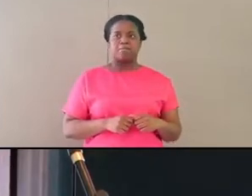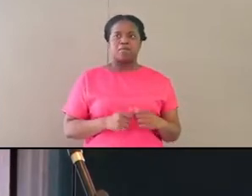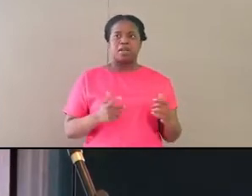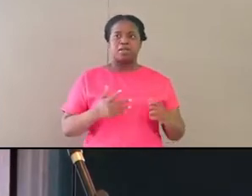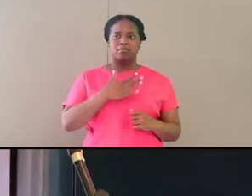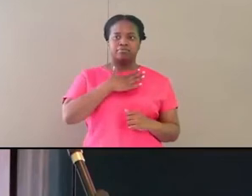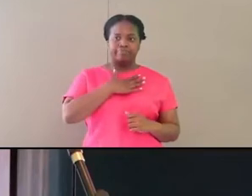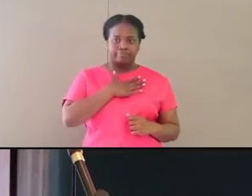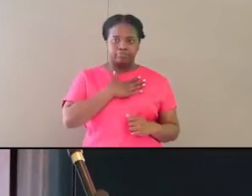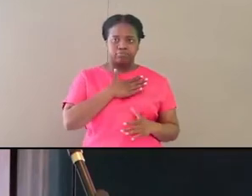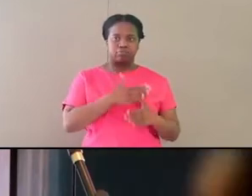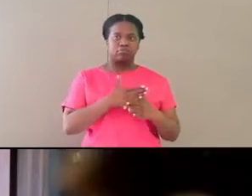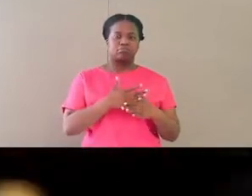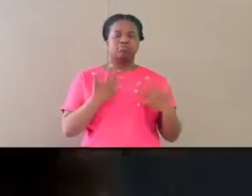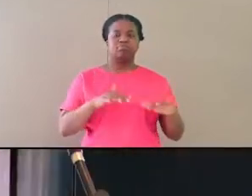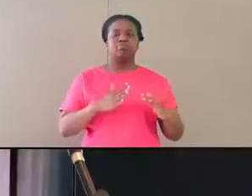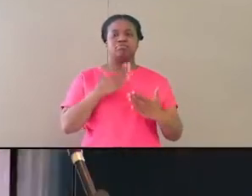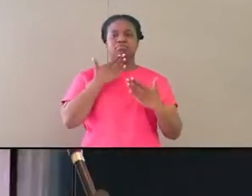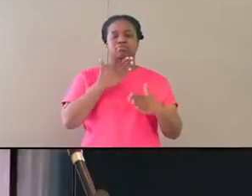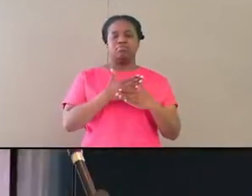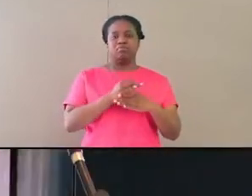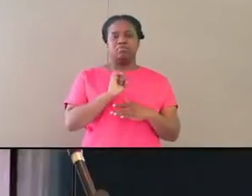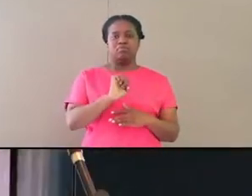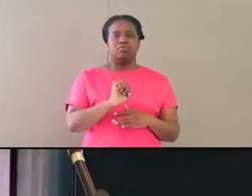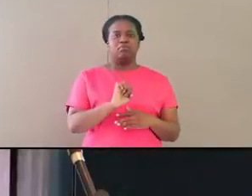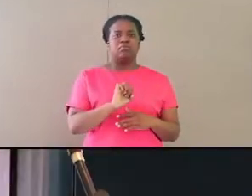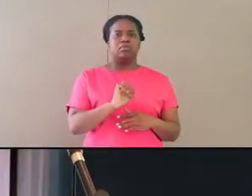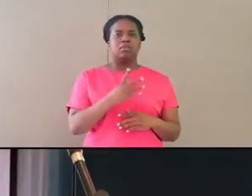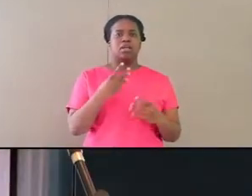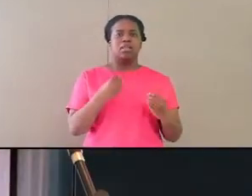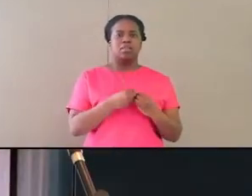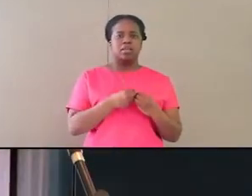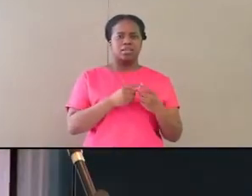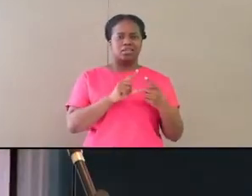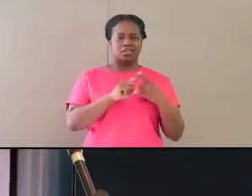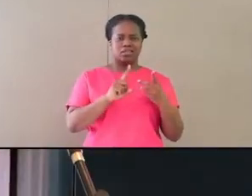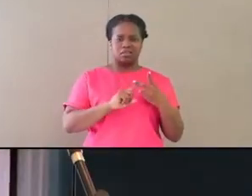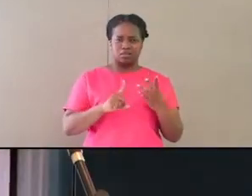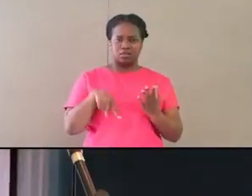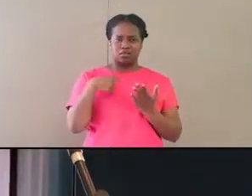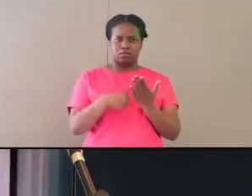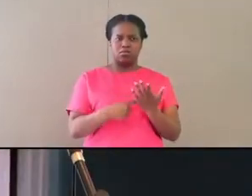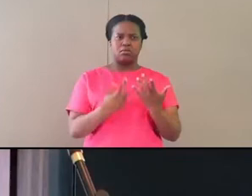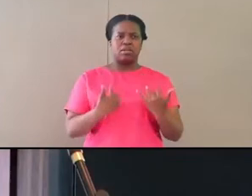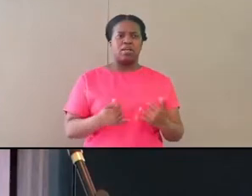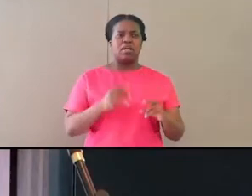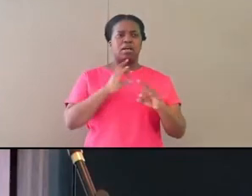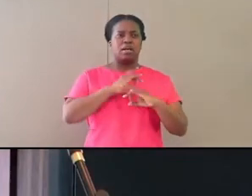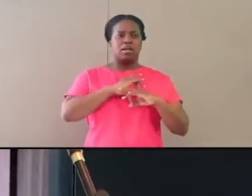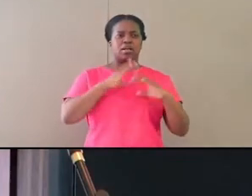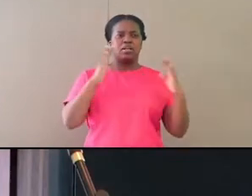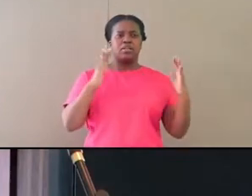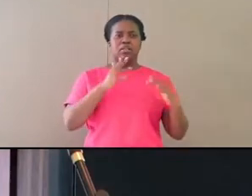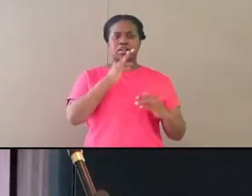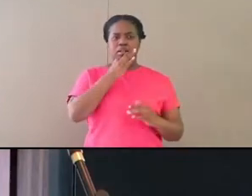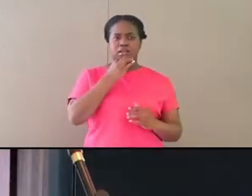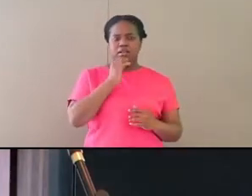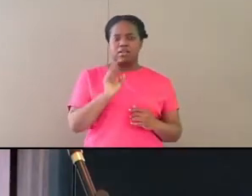appreciated we're very grateful the engagements that have gone on here are a clear indication that